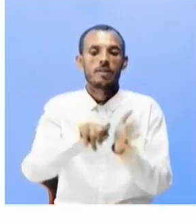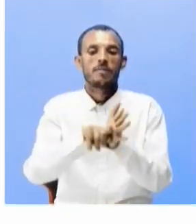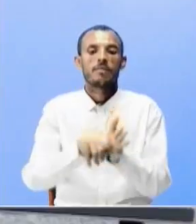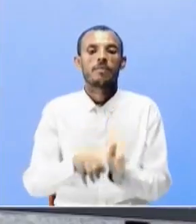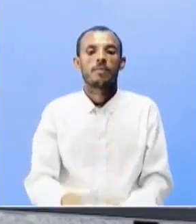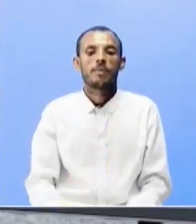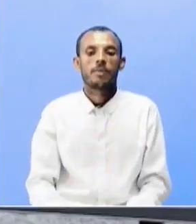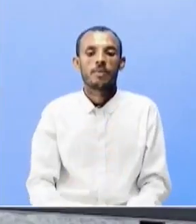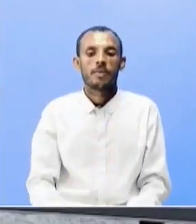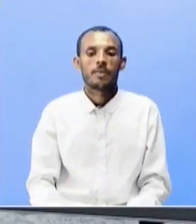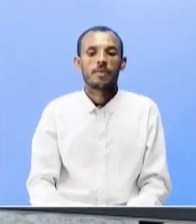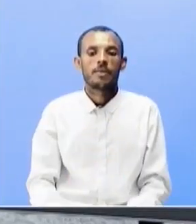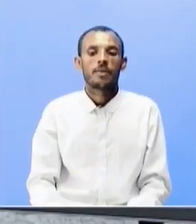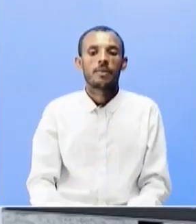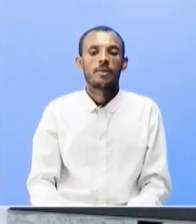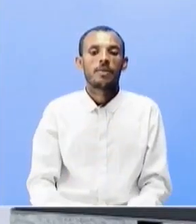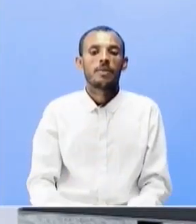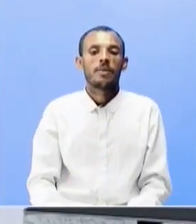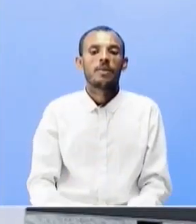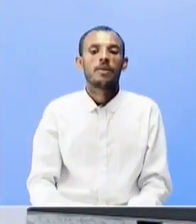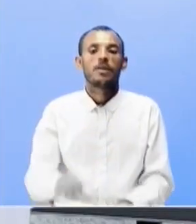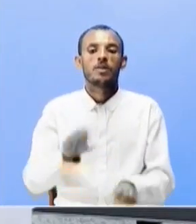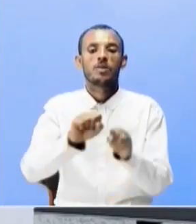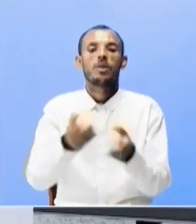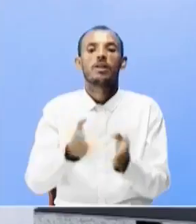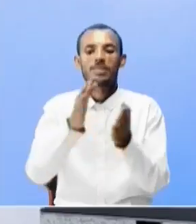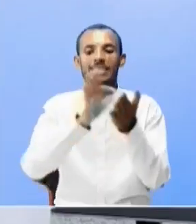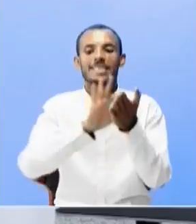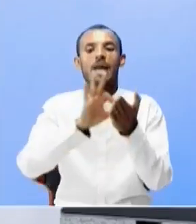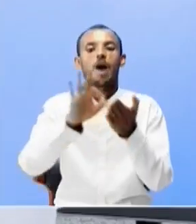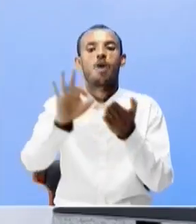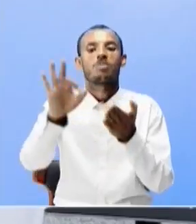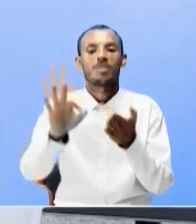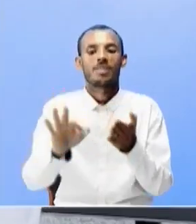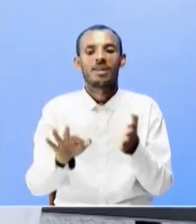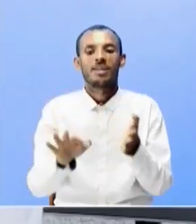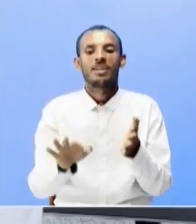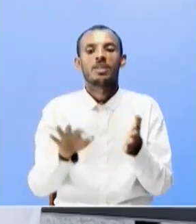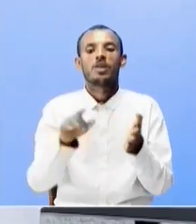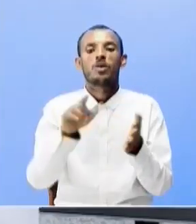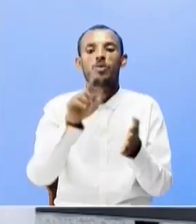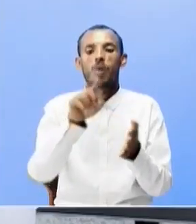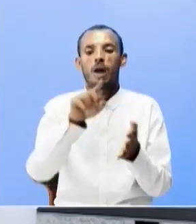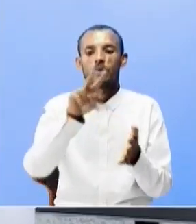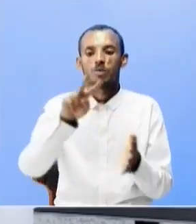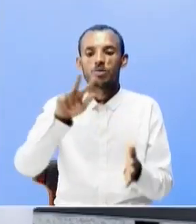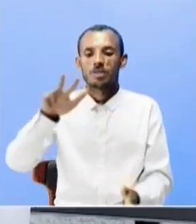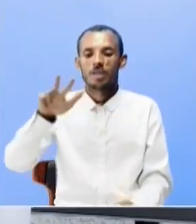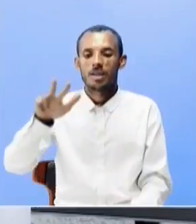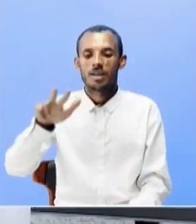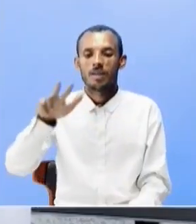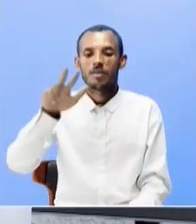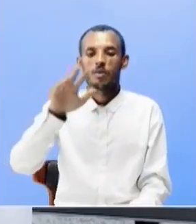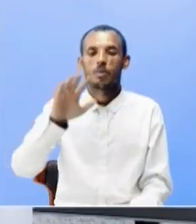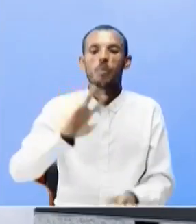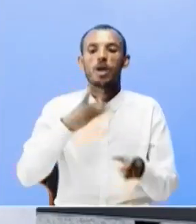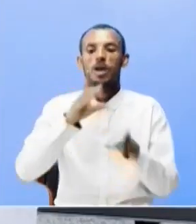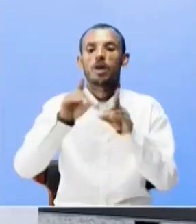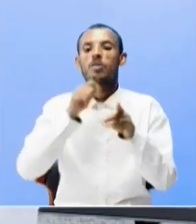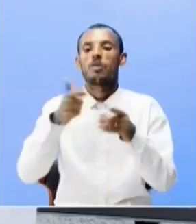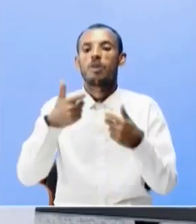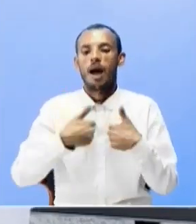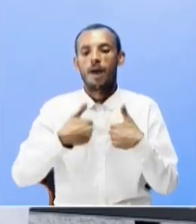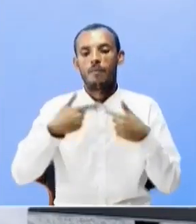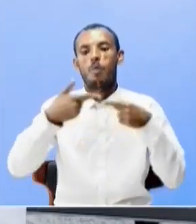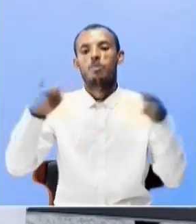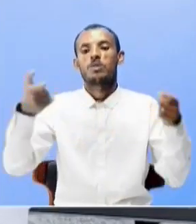negatives. So let's count. In this case, we don't have opposites. So there is